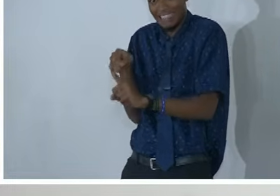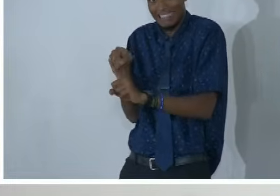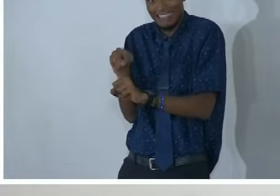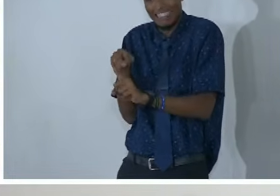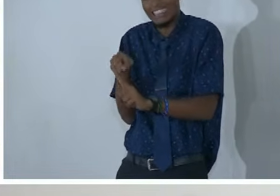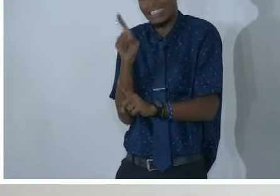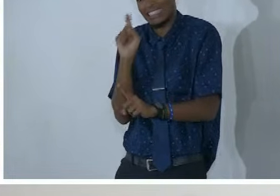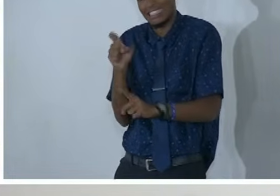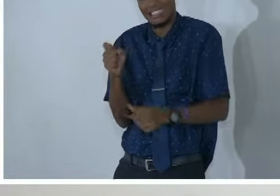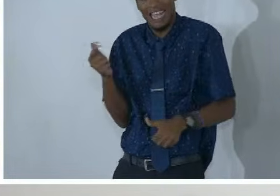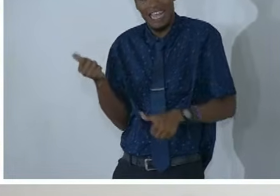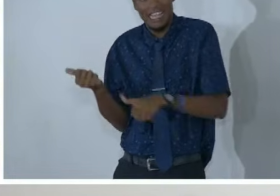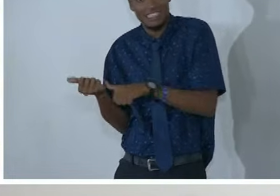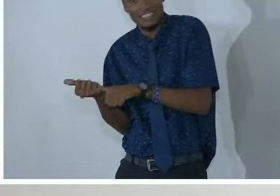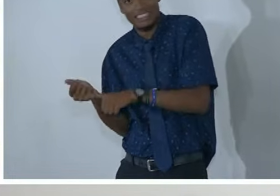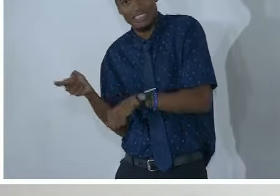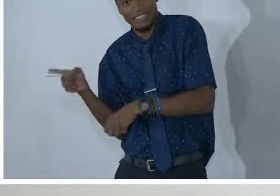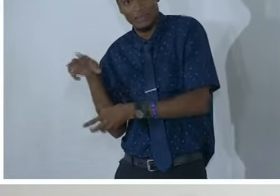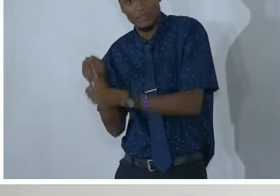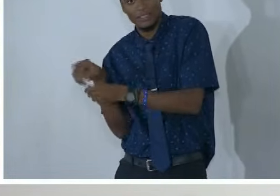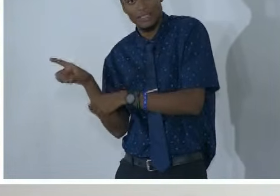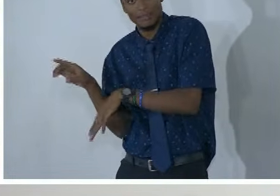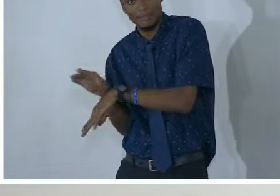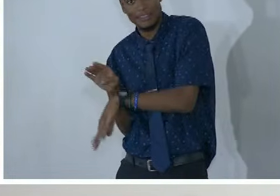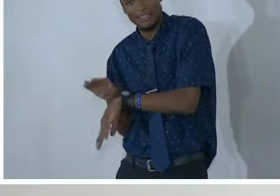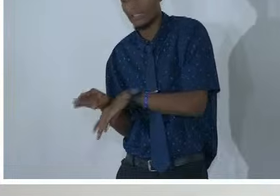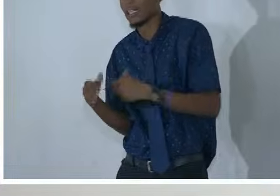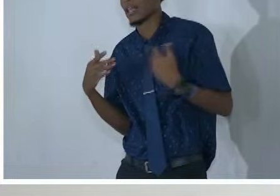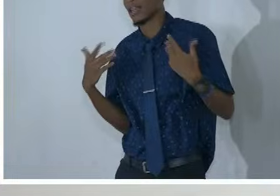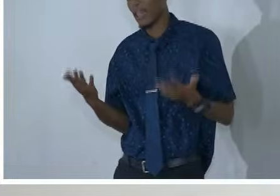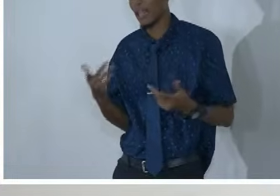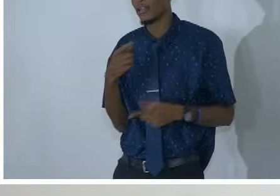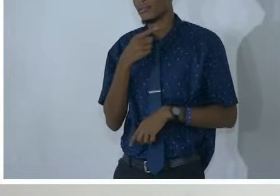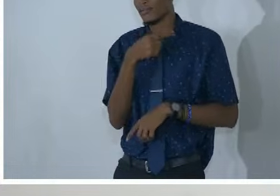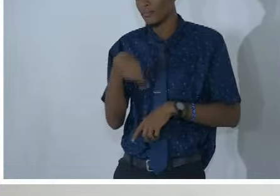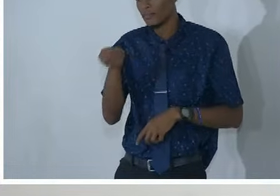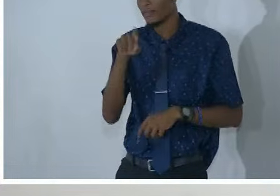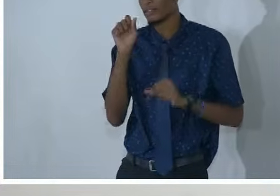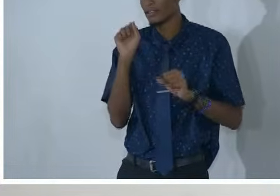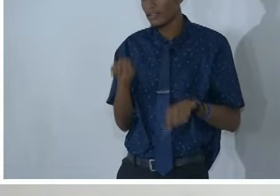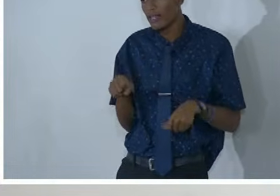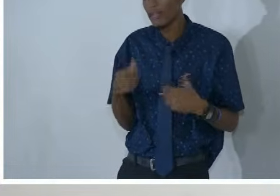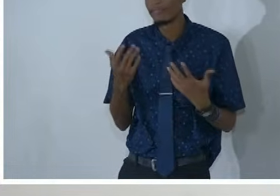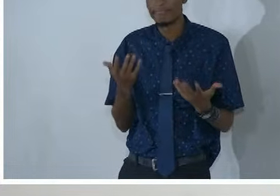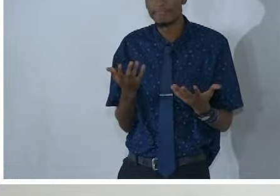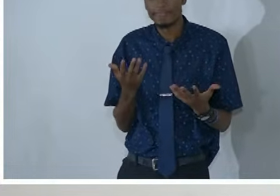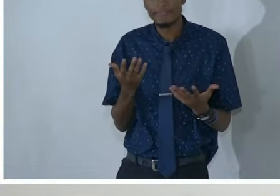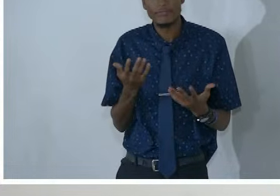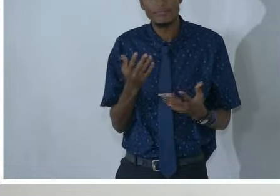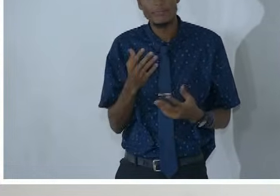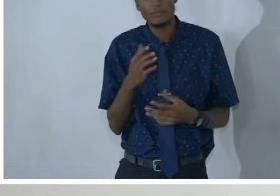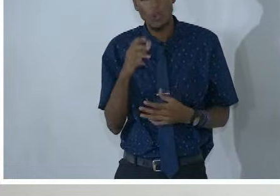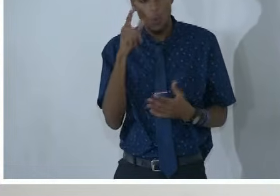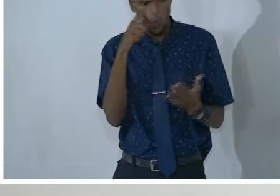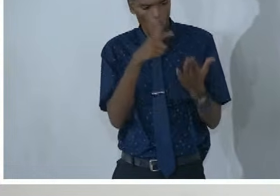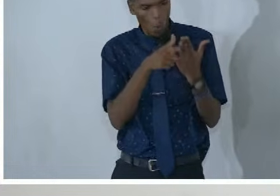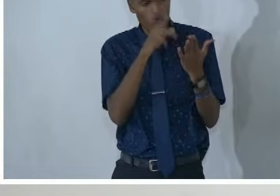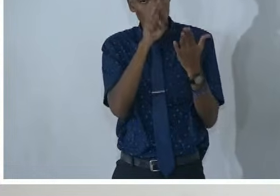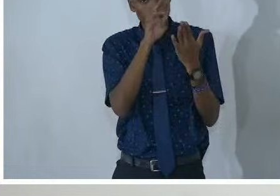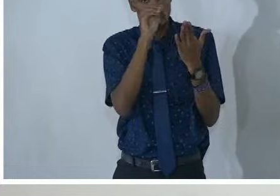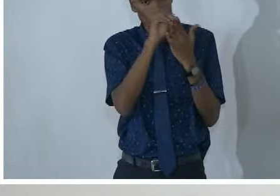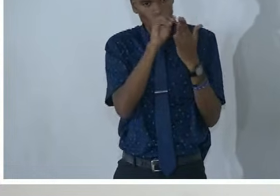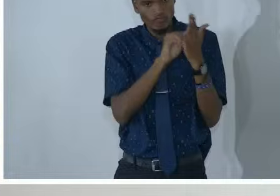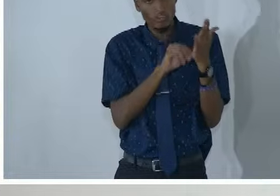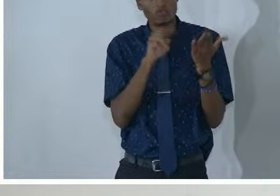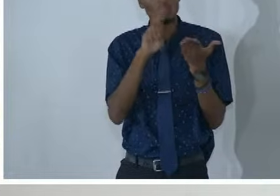to assist within the business, then they can usually look at the registry or get from